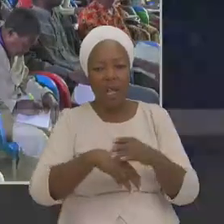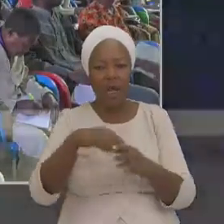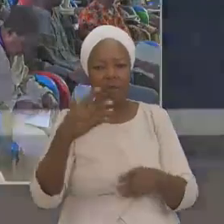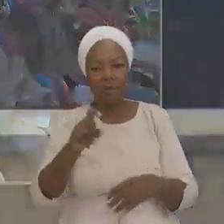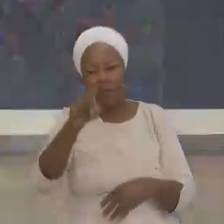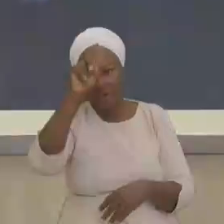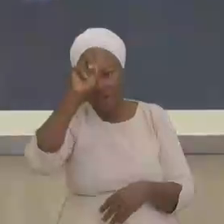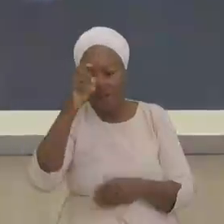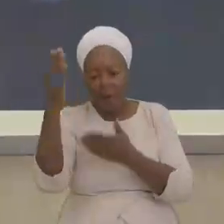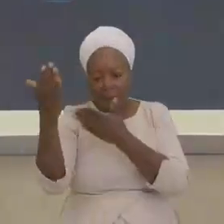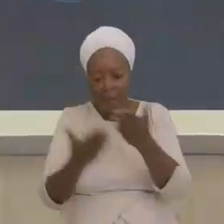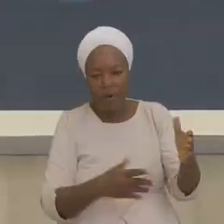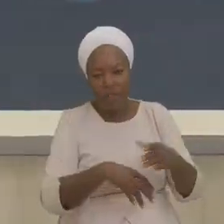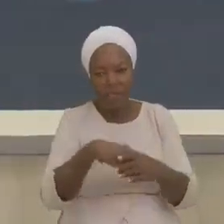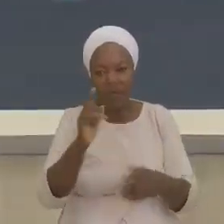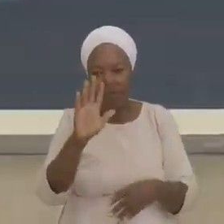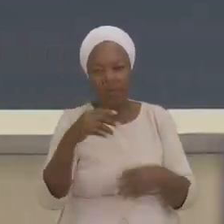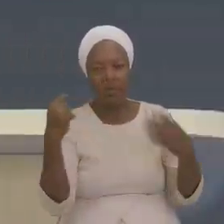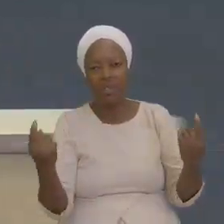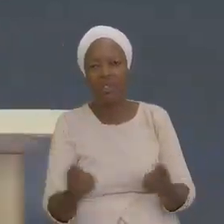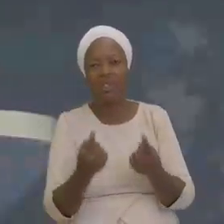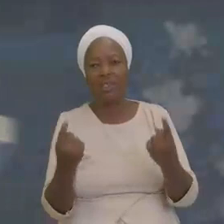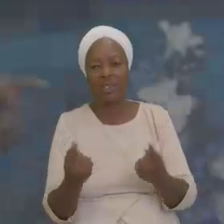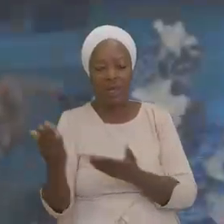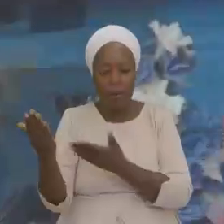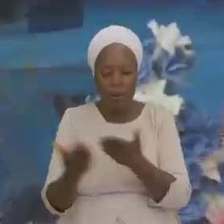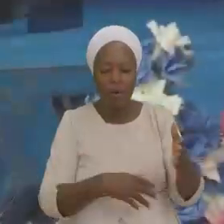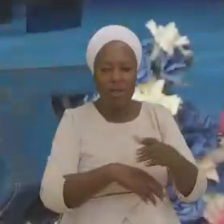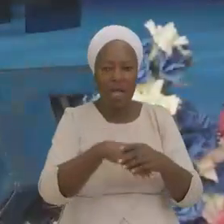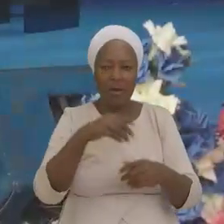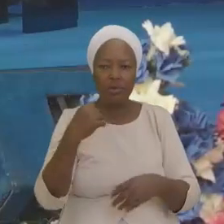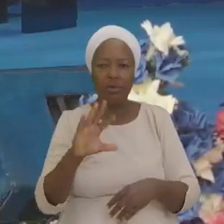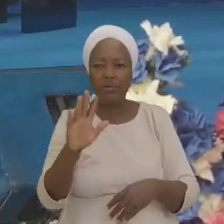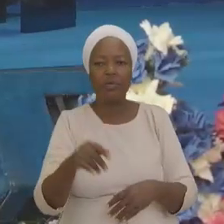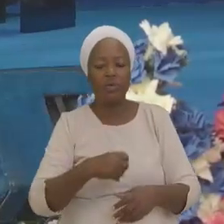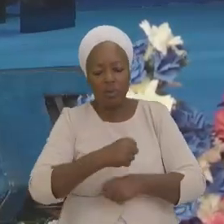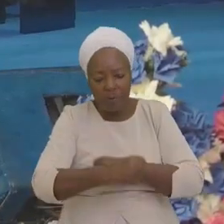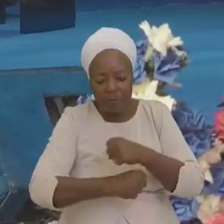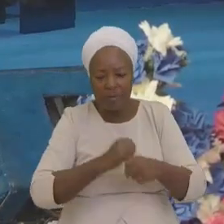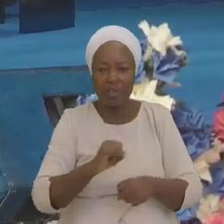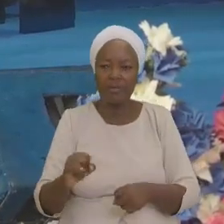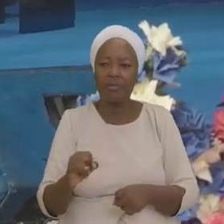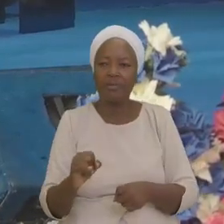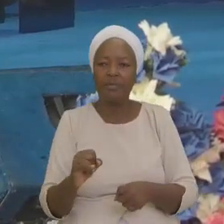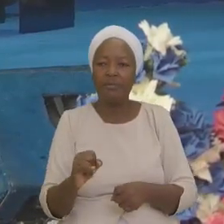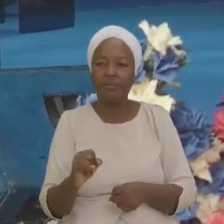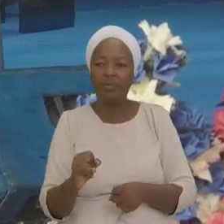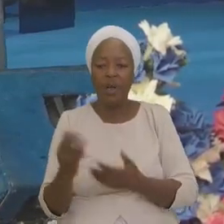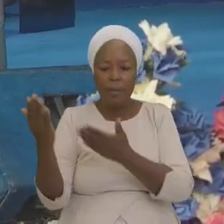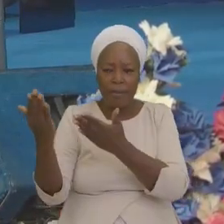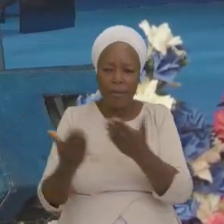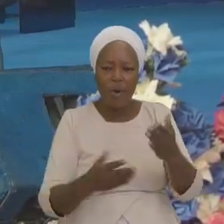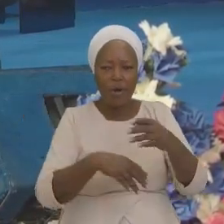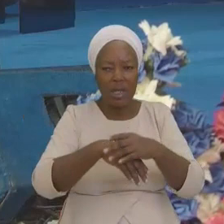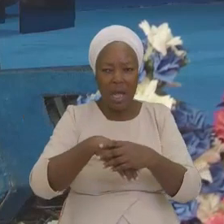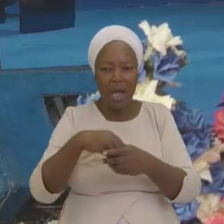Brought out of your sin, brought out of your suffering, brought out